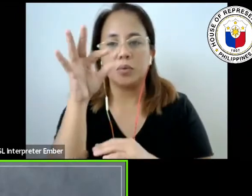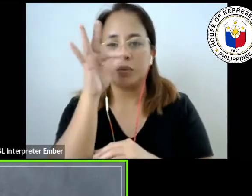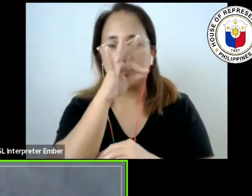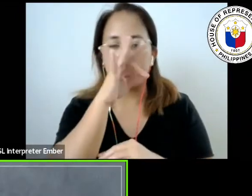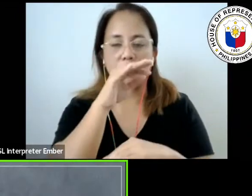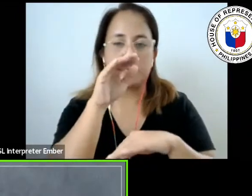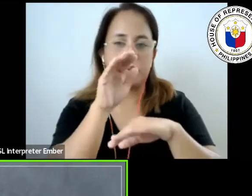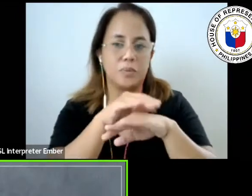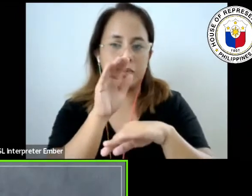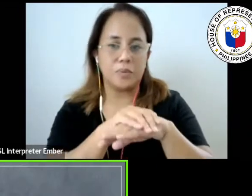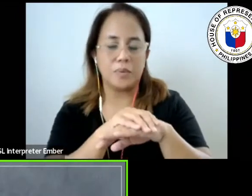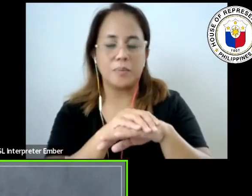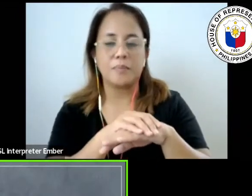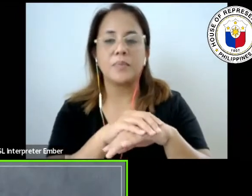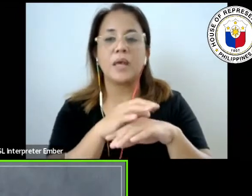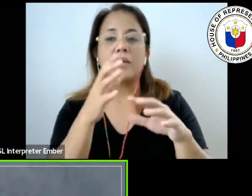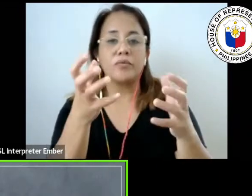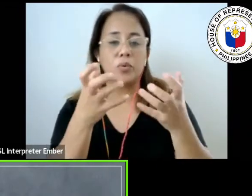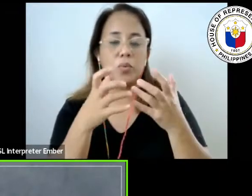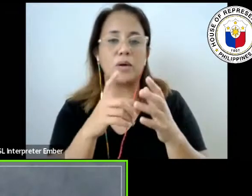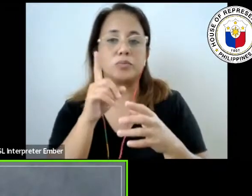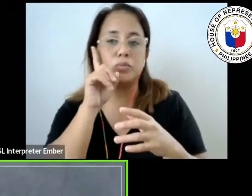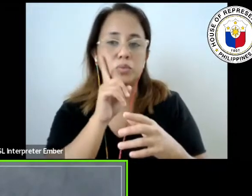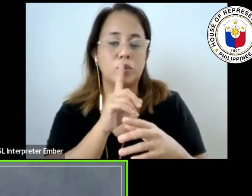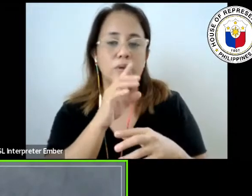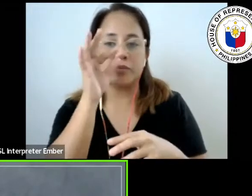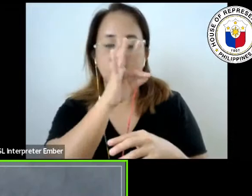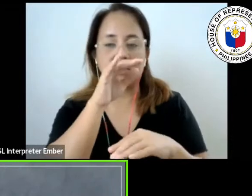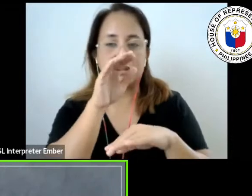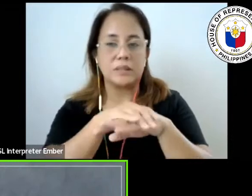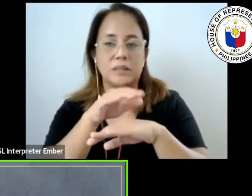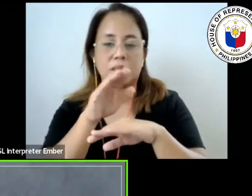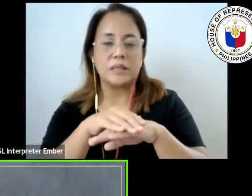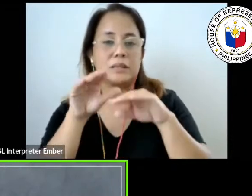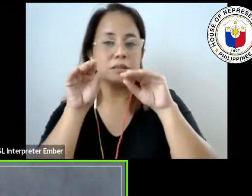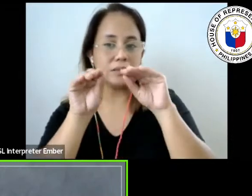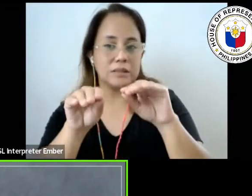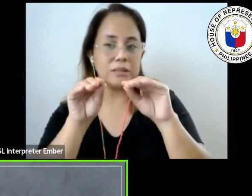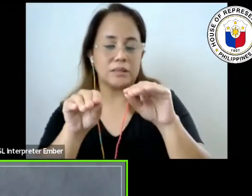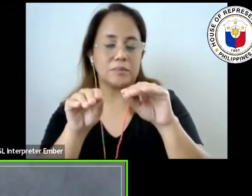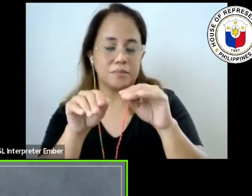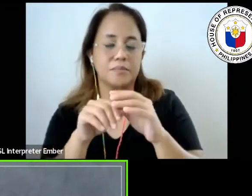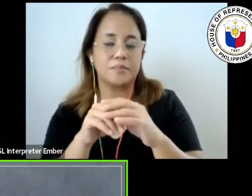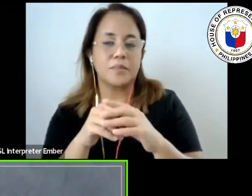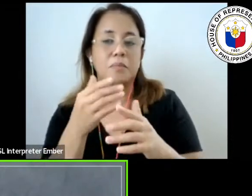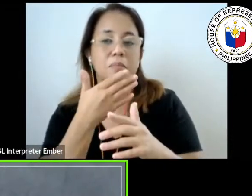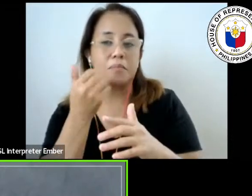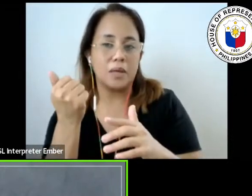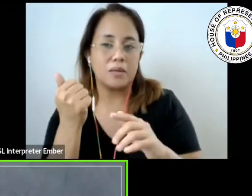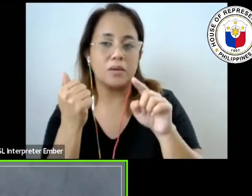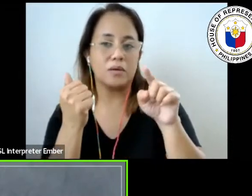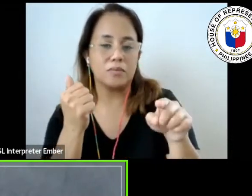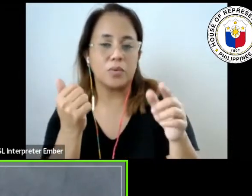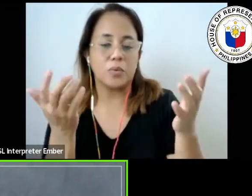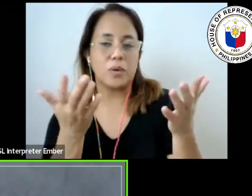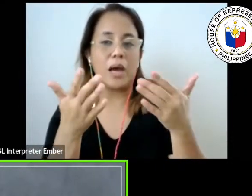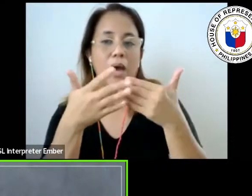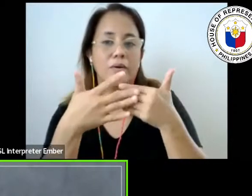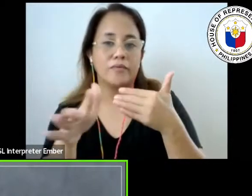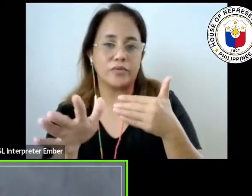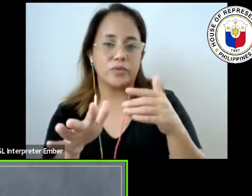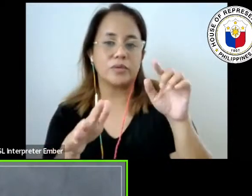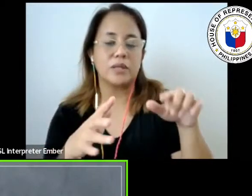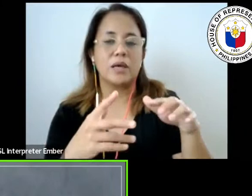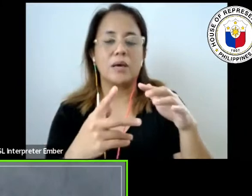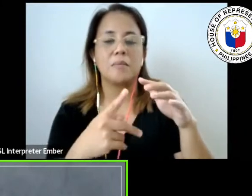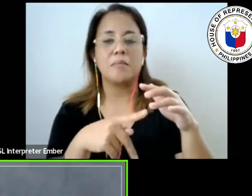English. If you want proficiency in Filipino and English, teaching this better at the after the primary